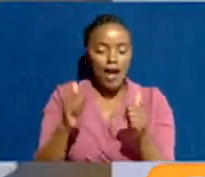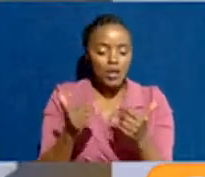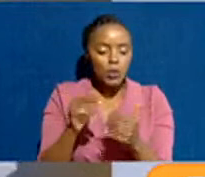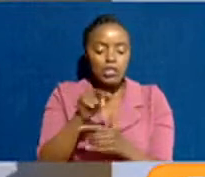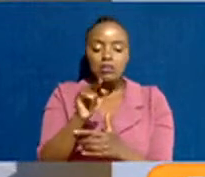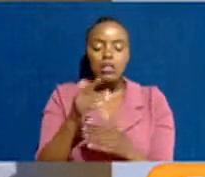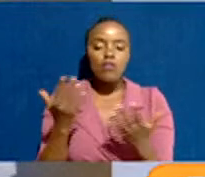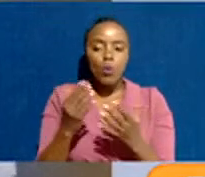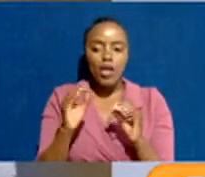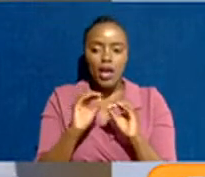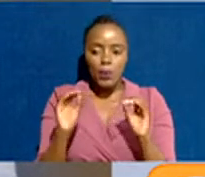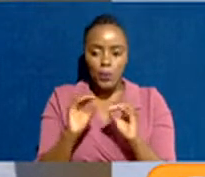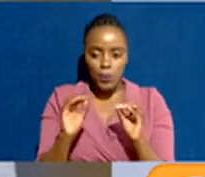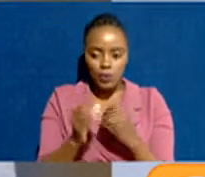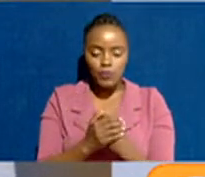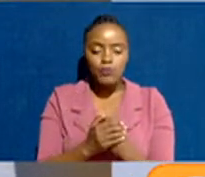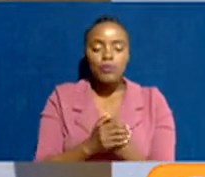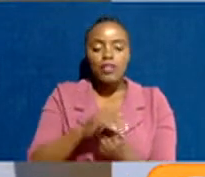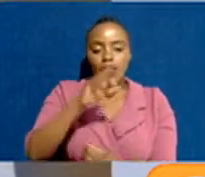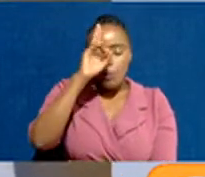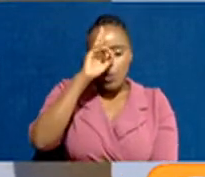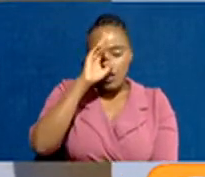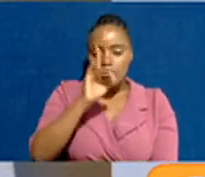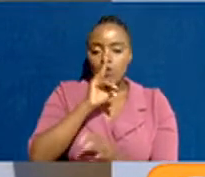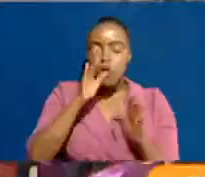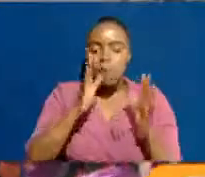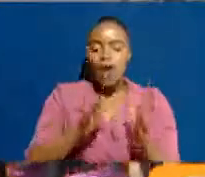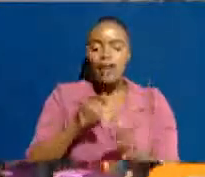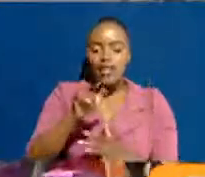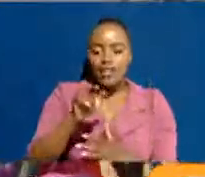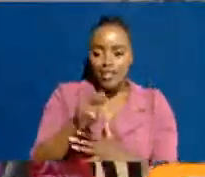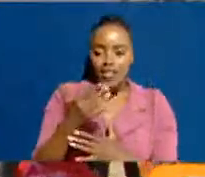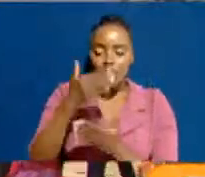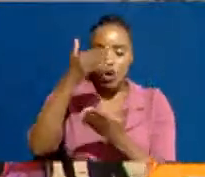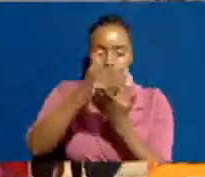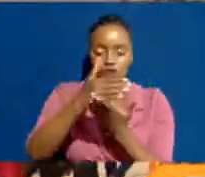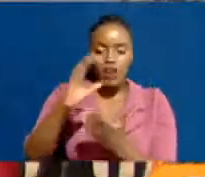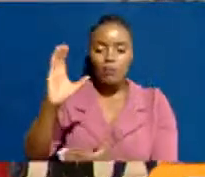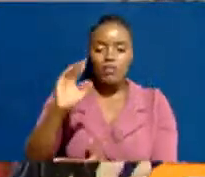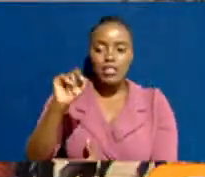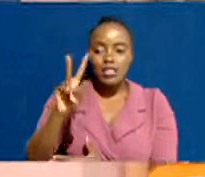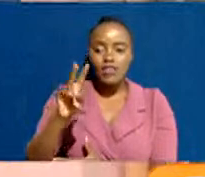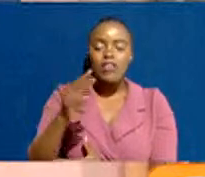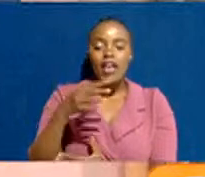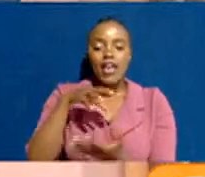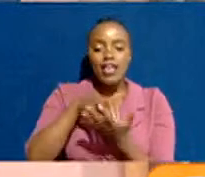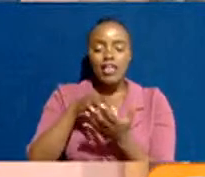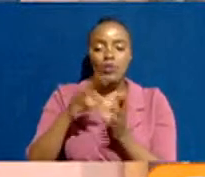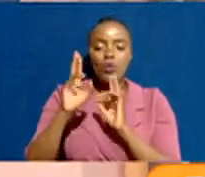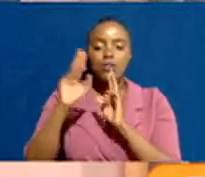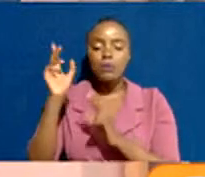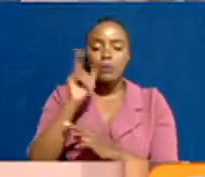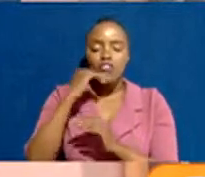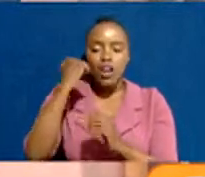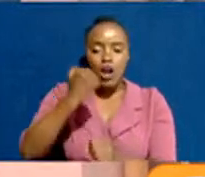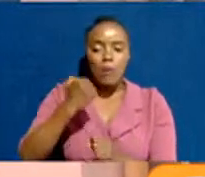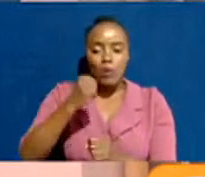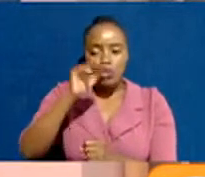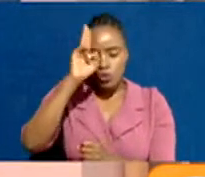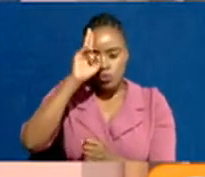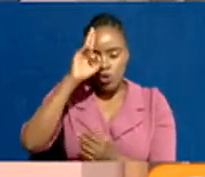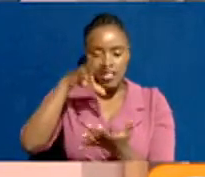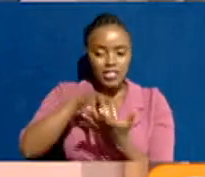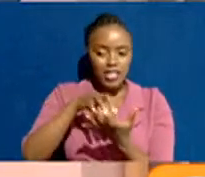walipo. Central Sub-County Police Commander Rafael Kimilu confirmed to Citizen TV that the case was reported at the Kamukunji Police